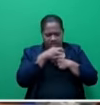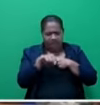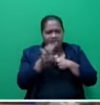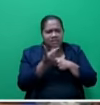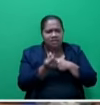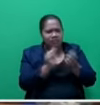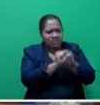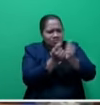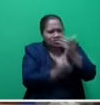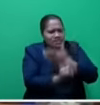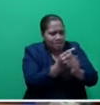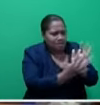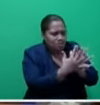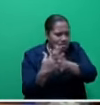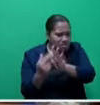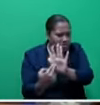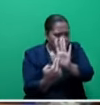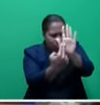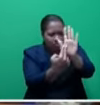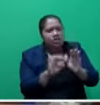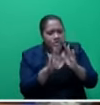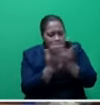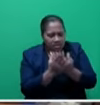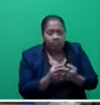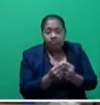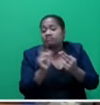North, together with the leadership team of the ministry, as it